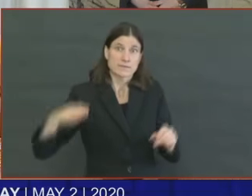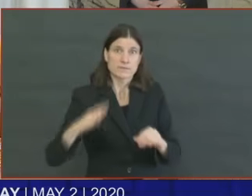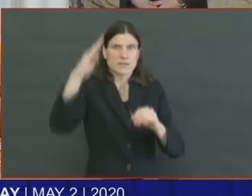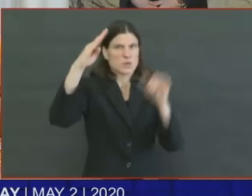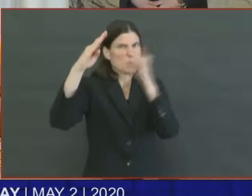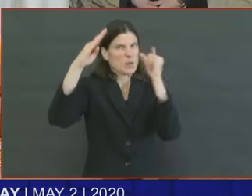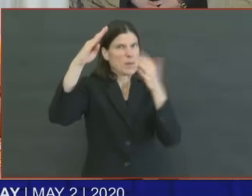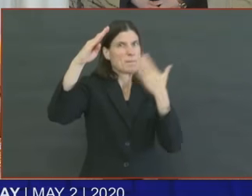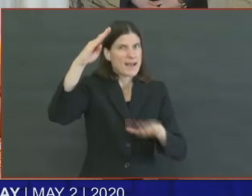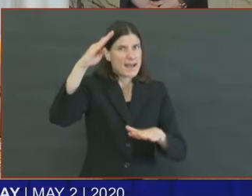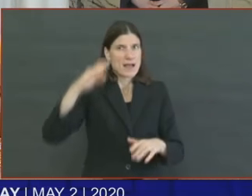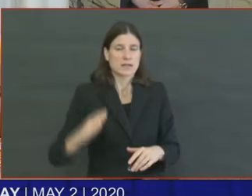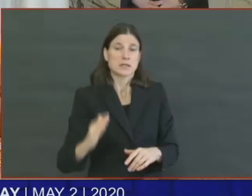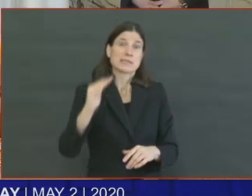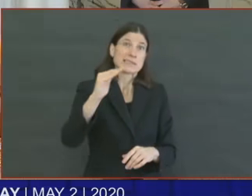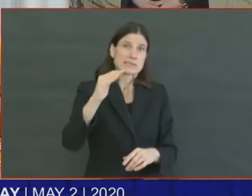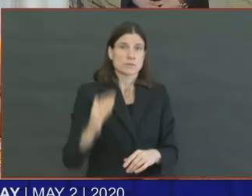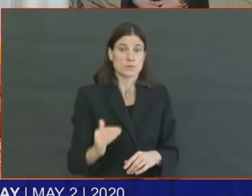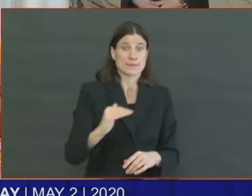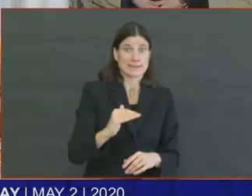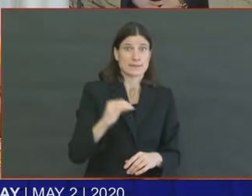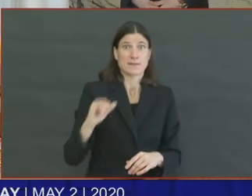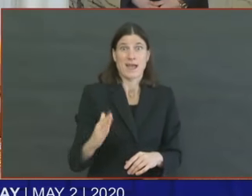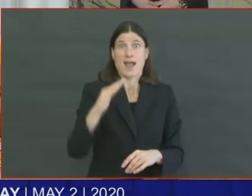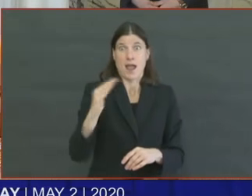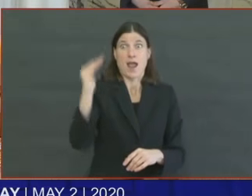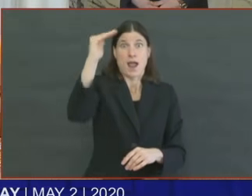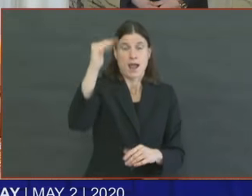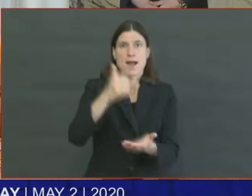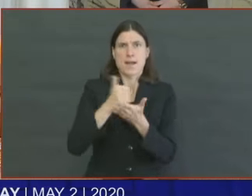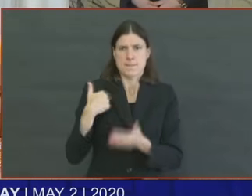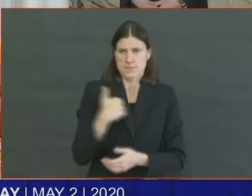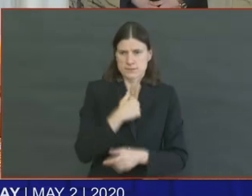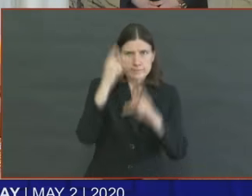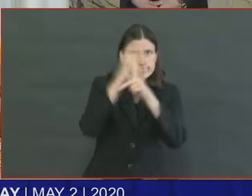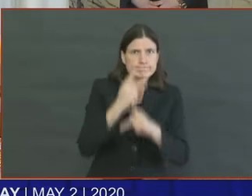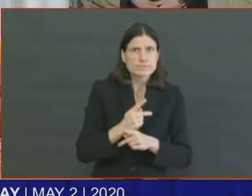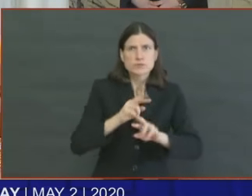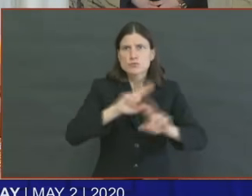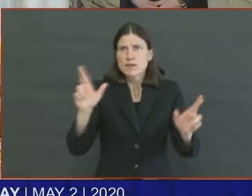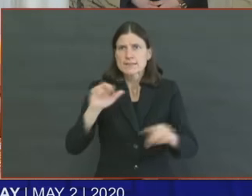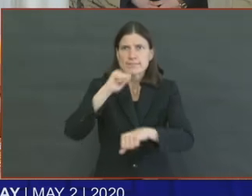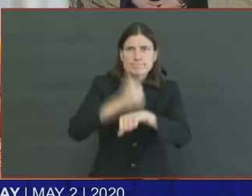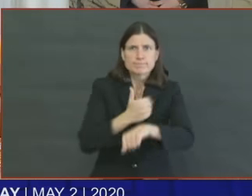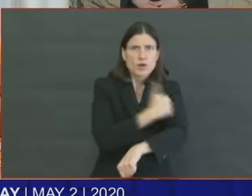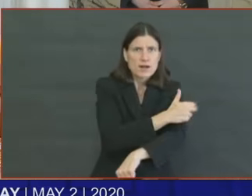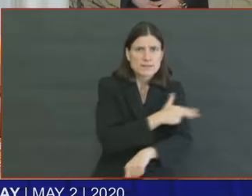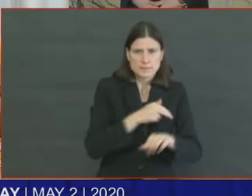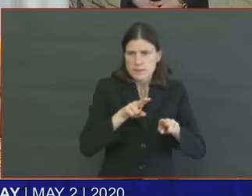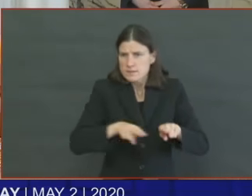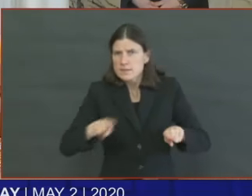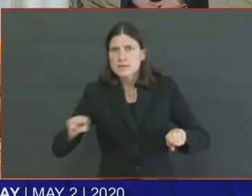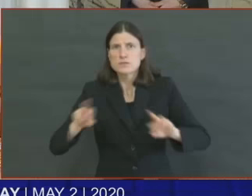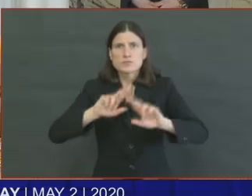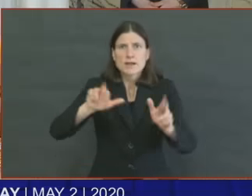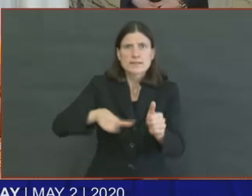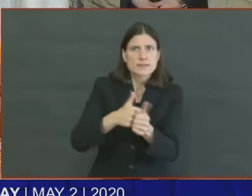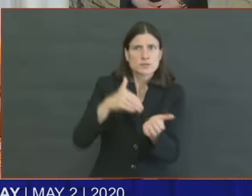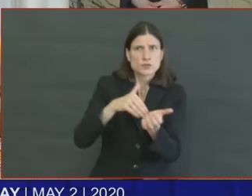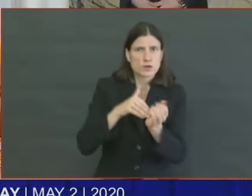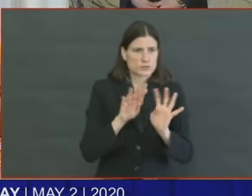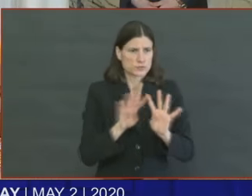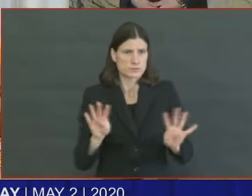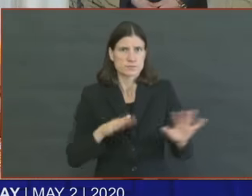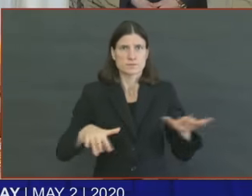worst. And we saw in other countries, other states, the worst happened and they weren't ready and a lot of people got hurt.